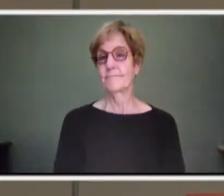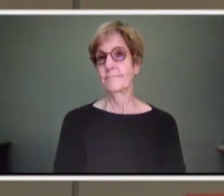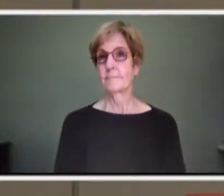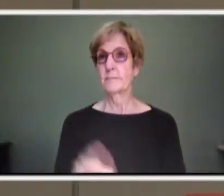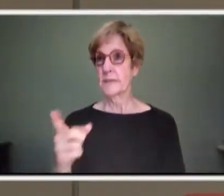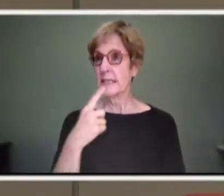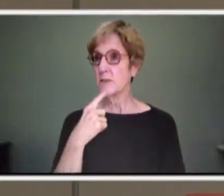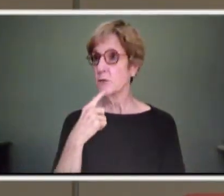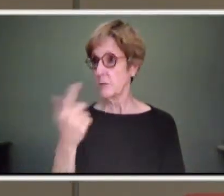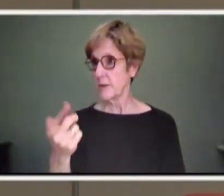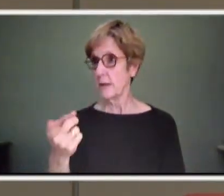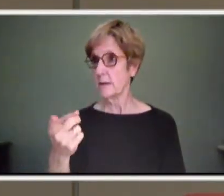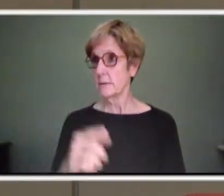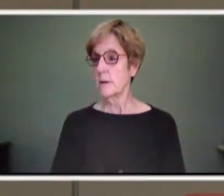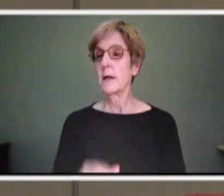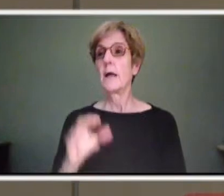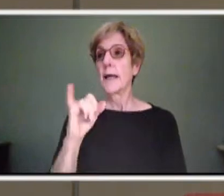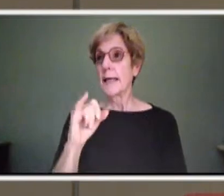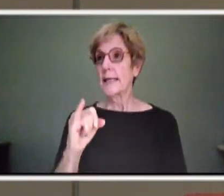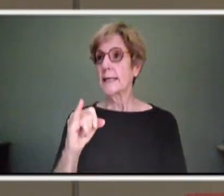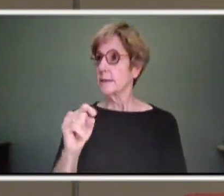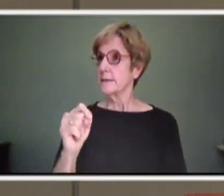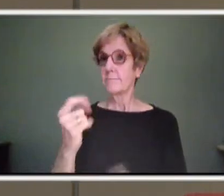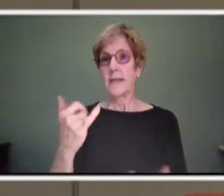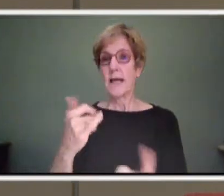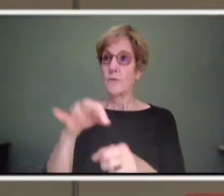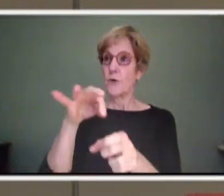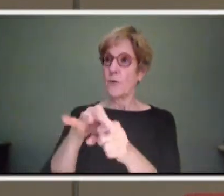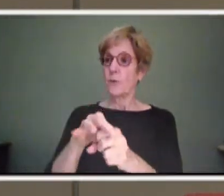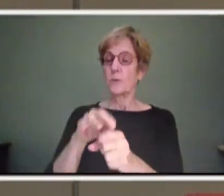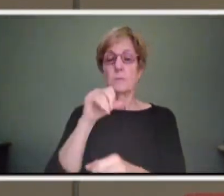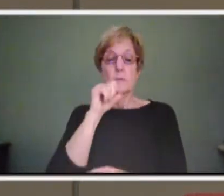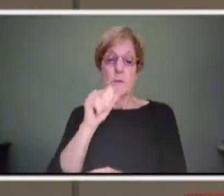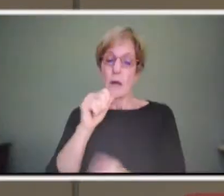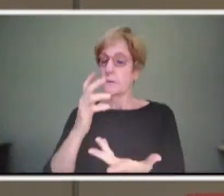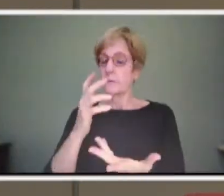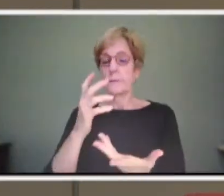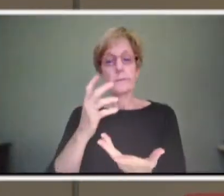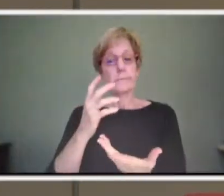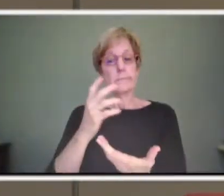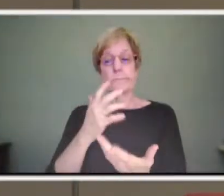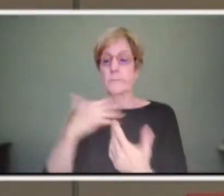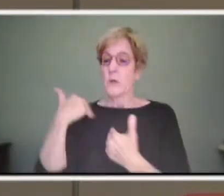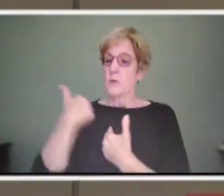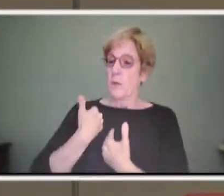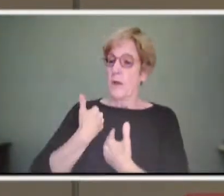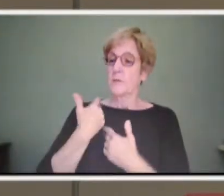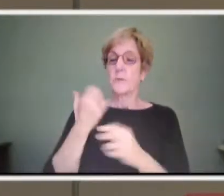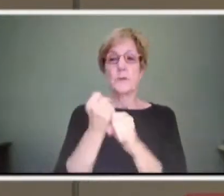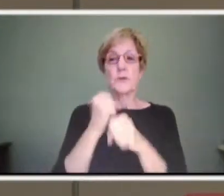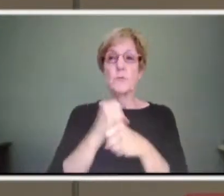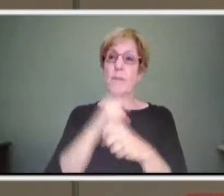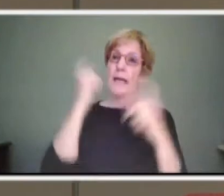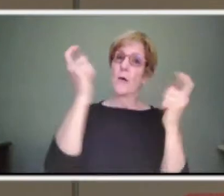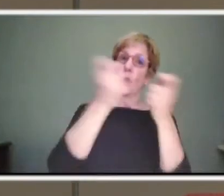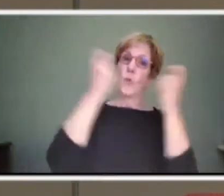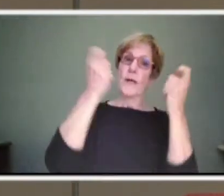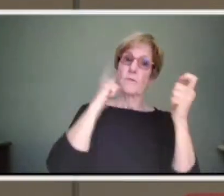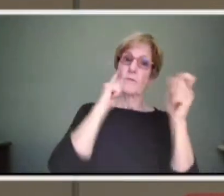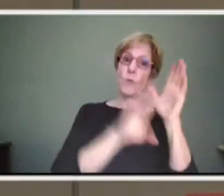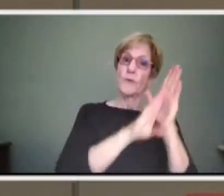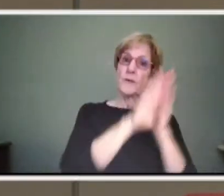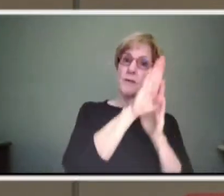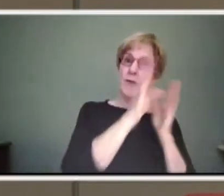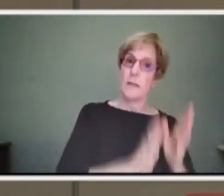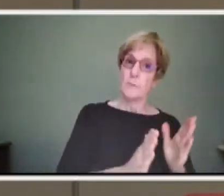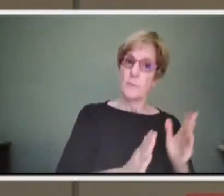Pro Tem, it is up for a vote. It is not my responsibility to try to create a win for the developer. We're either